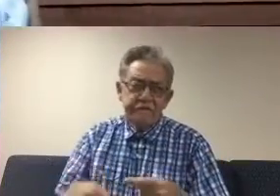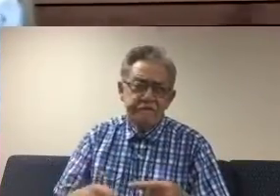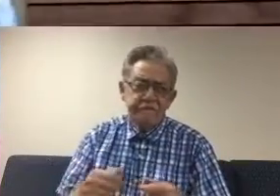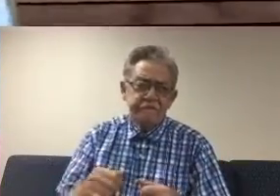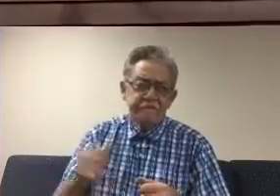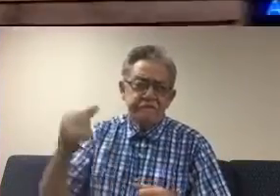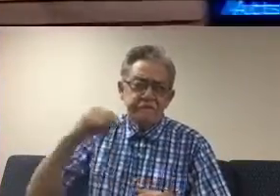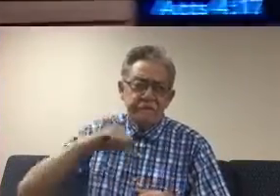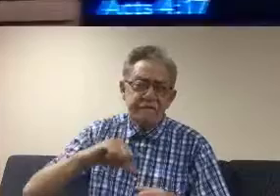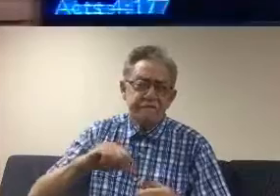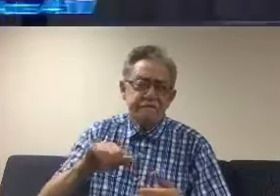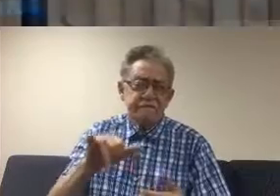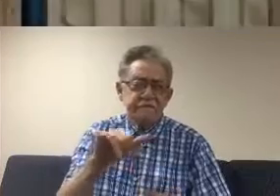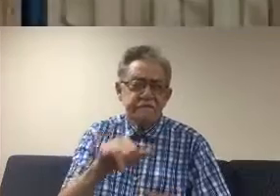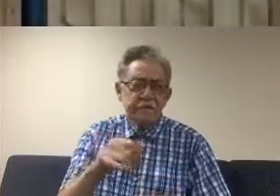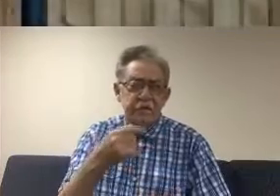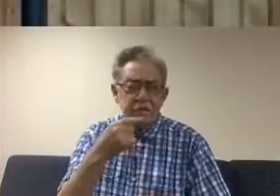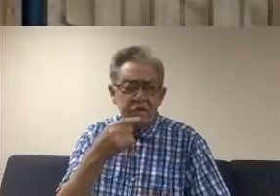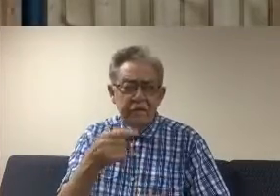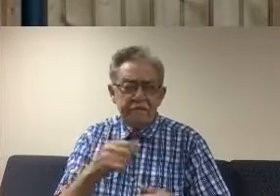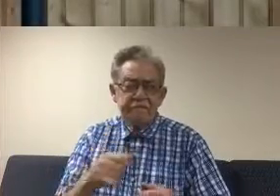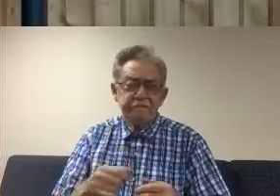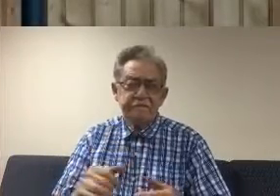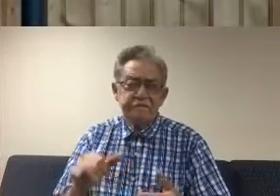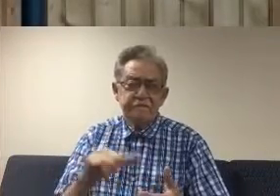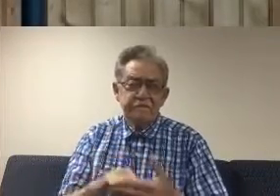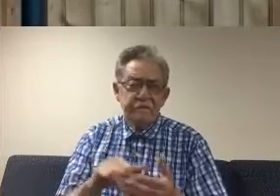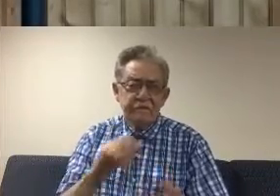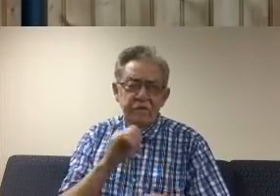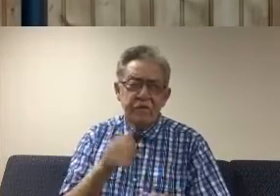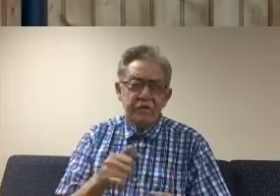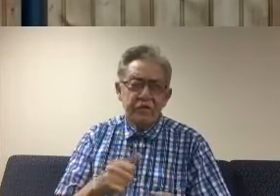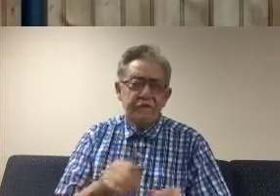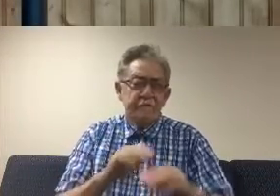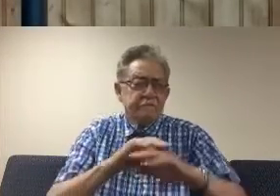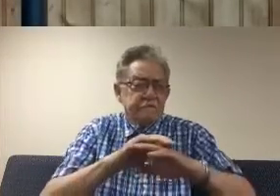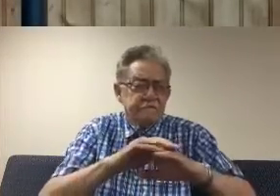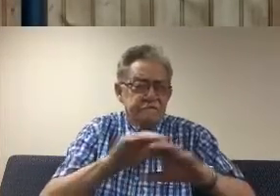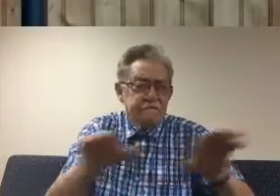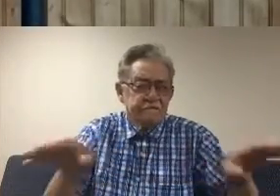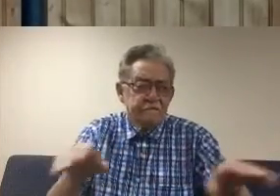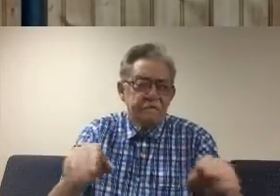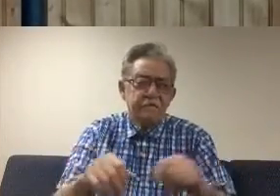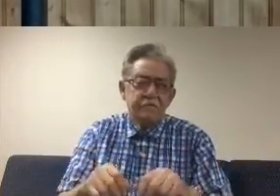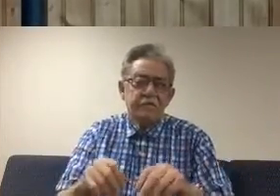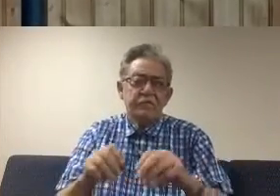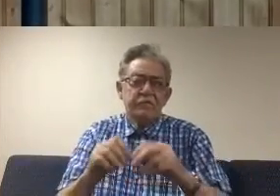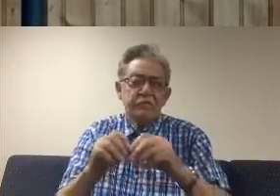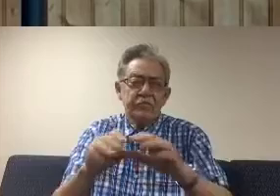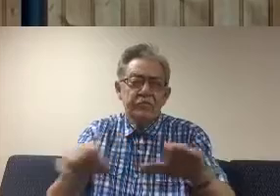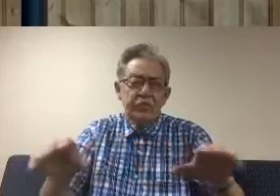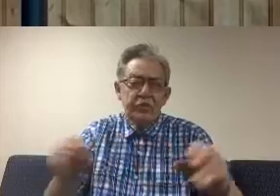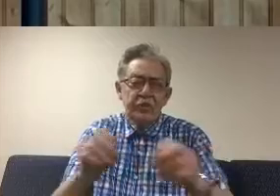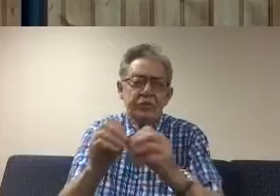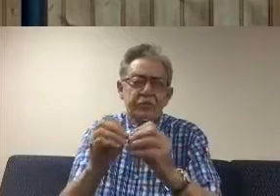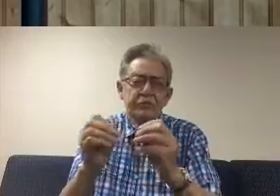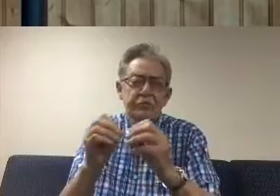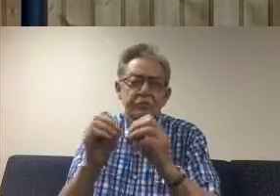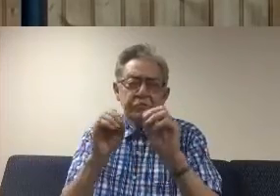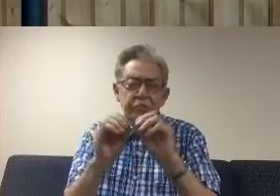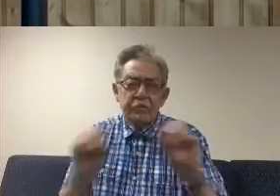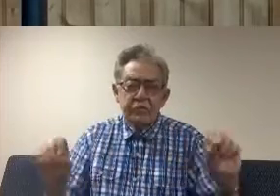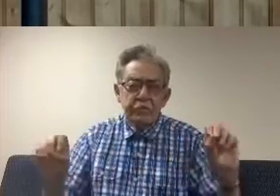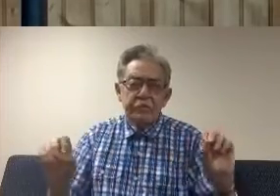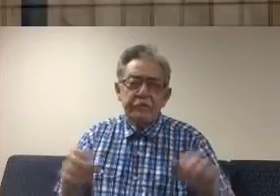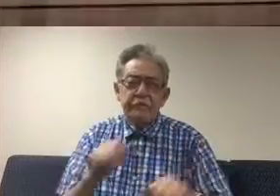Next verse, he says, but in order that it may spread no further among the people, let us warn them to speak no more, not to